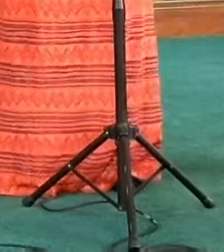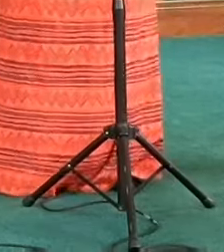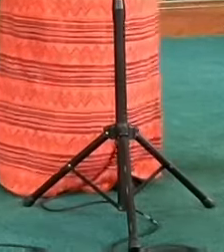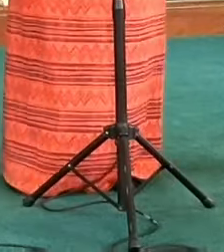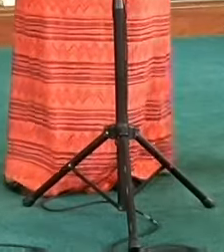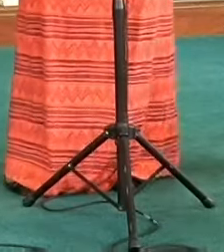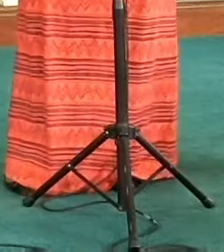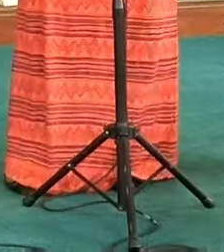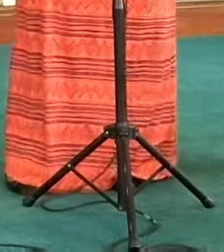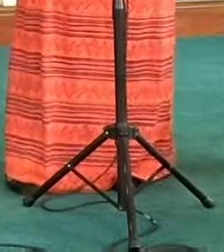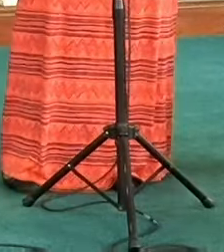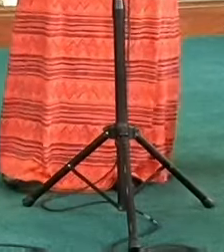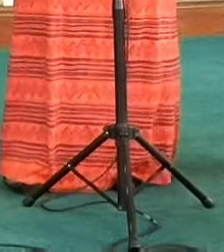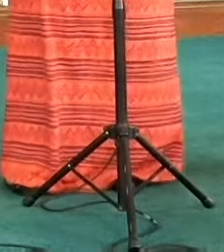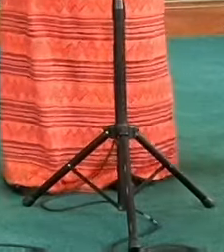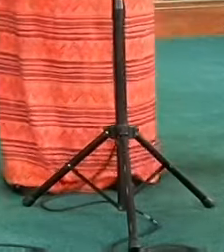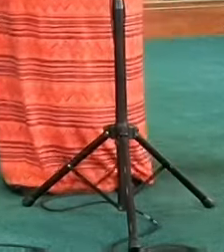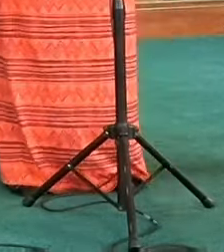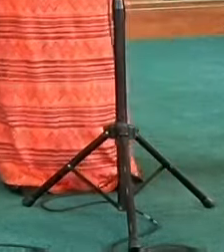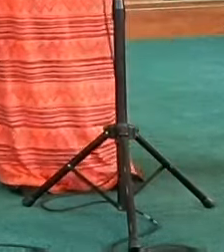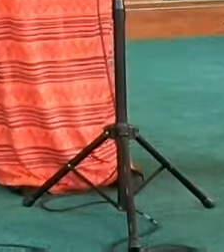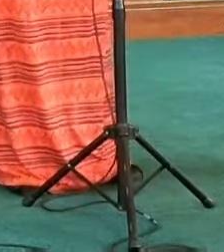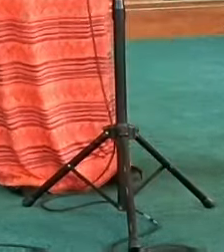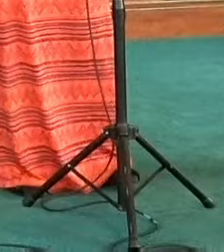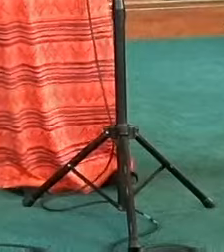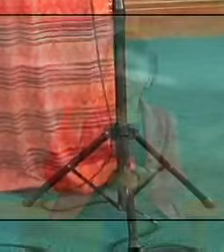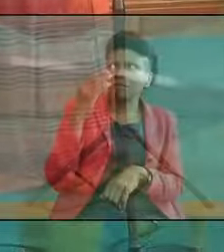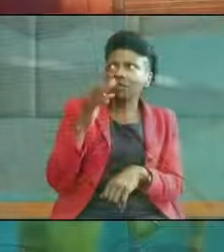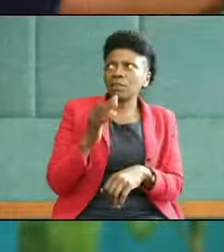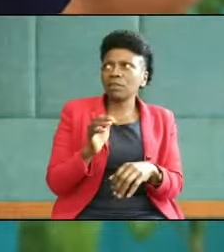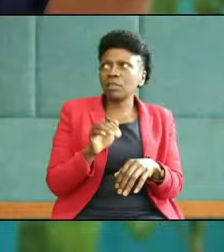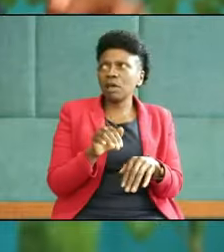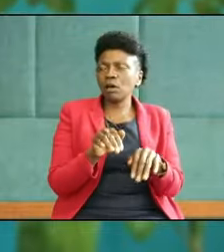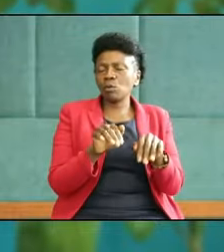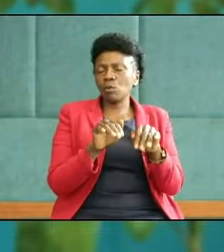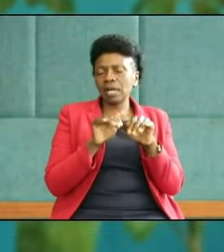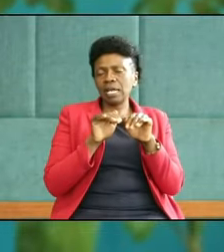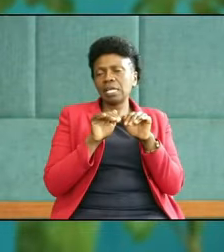time. It must be.